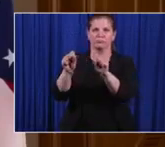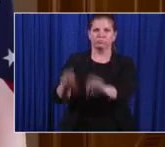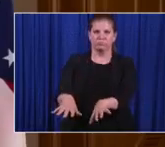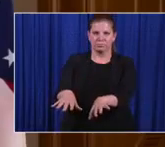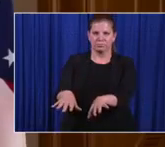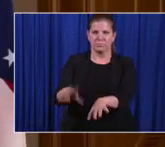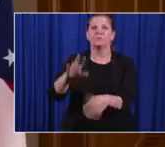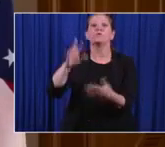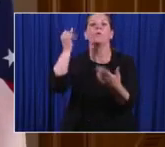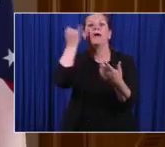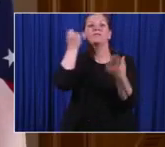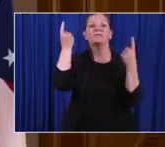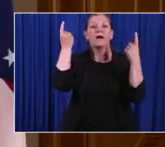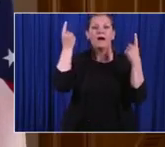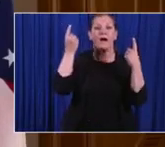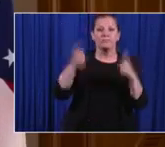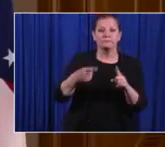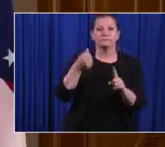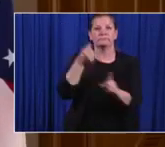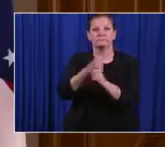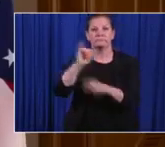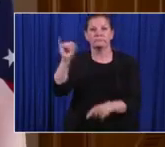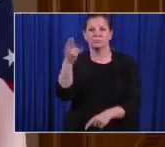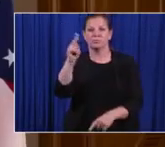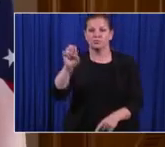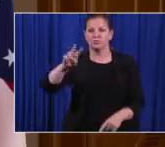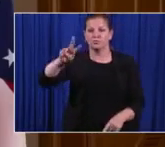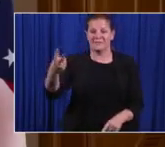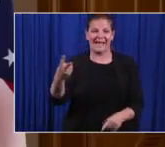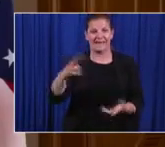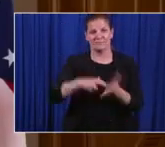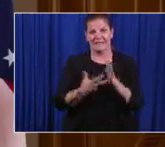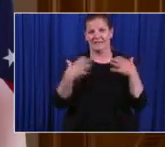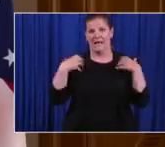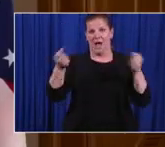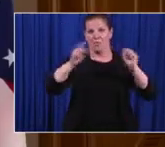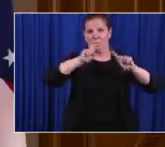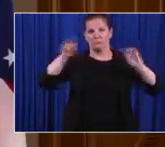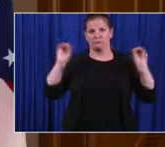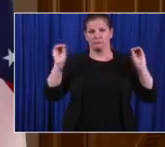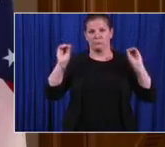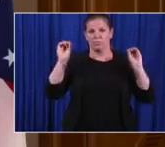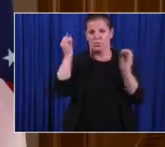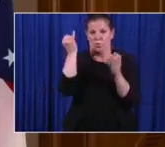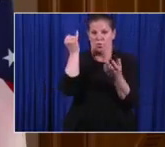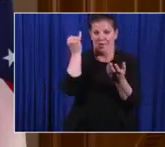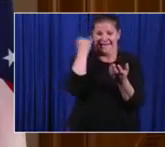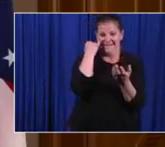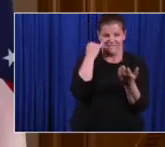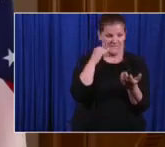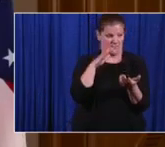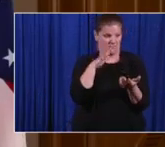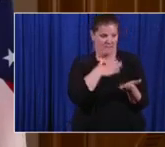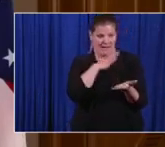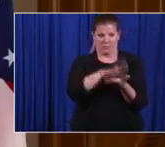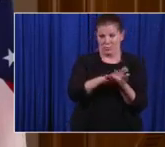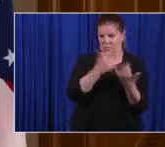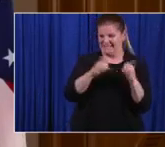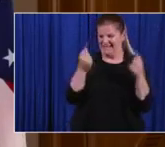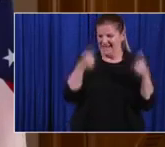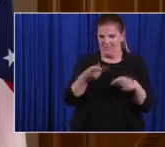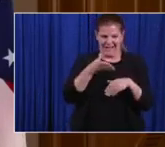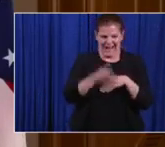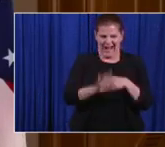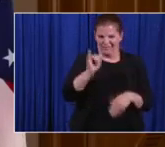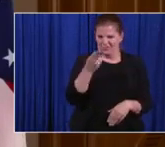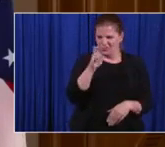orders are in fact off. So at that point, if there's some schools still in session, then that will be up to that local